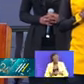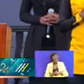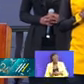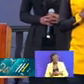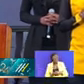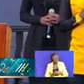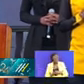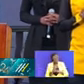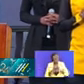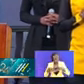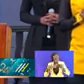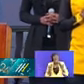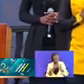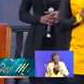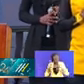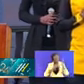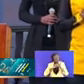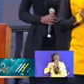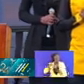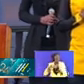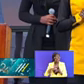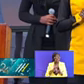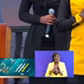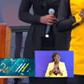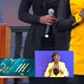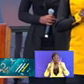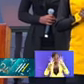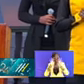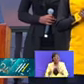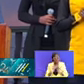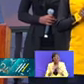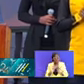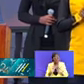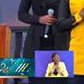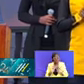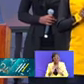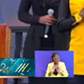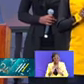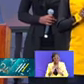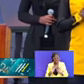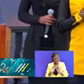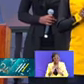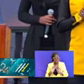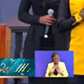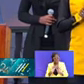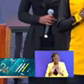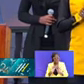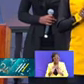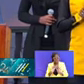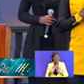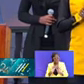opportunity and how you use it matters and that's how many